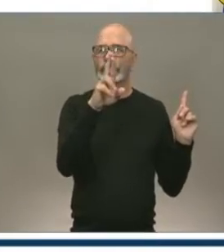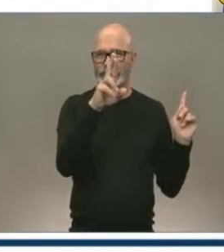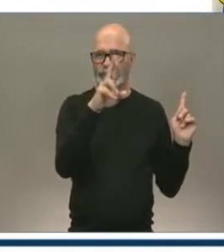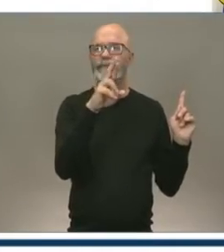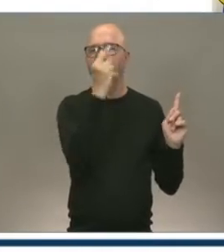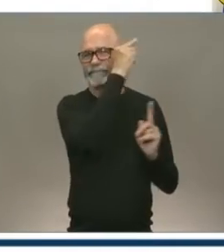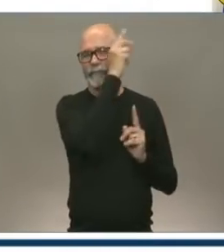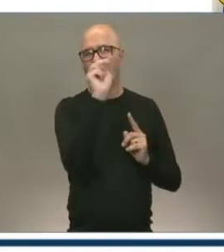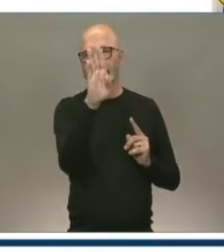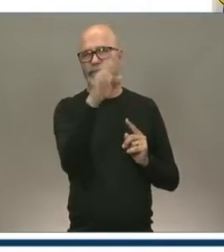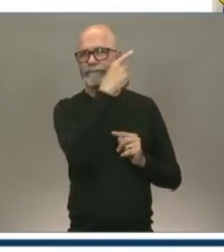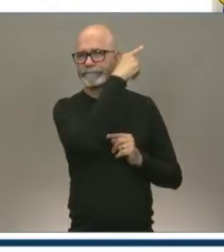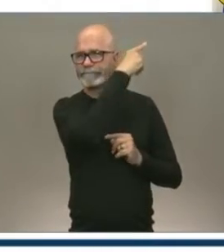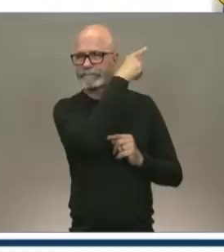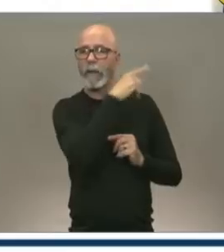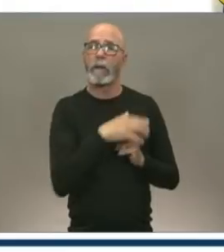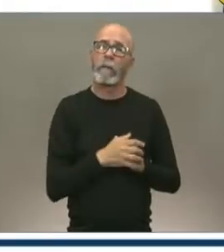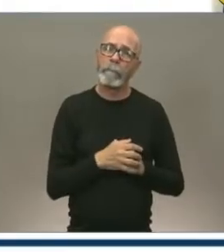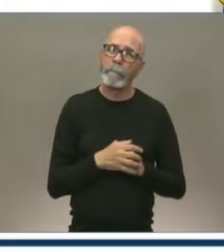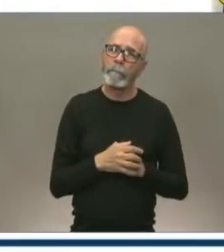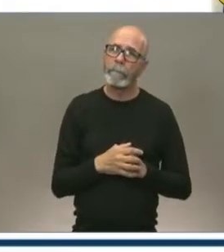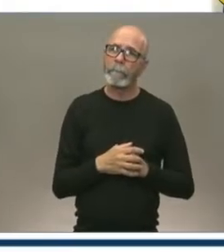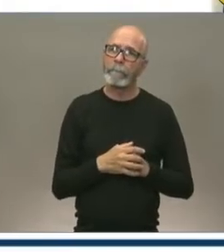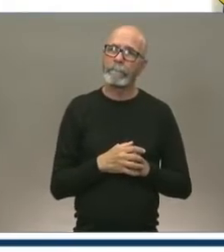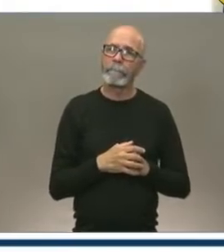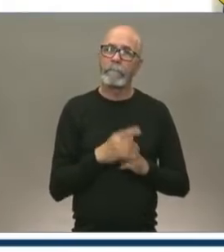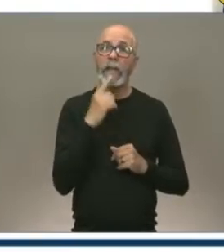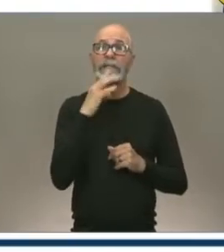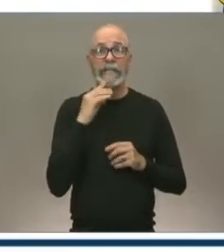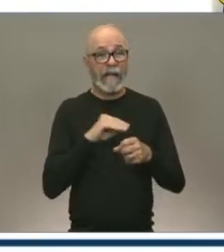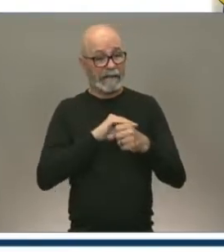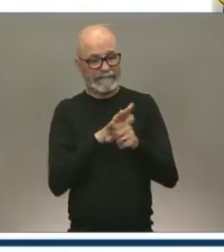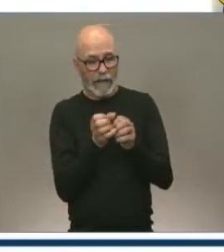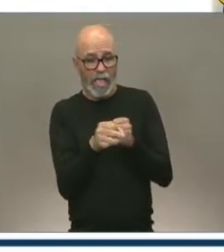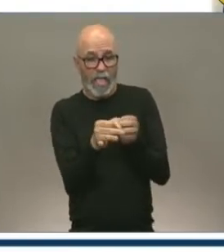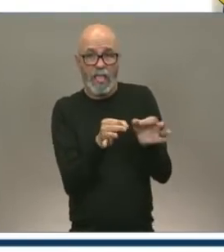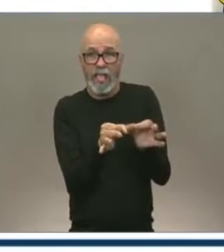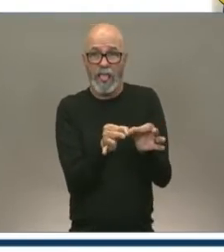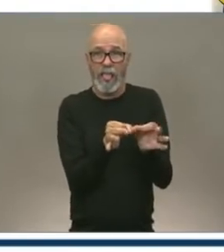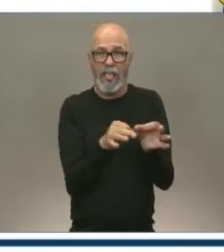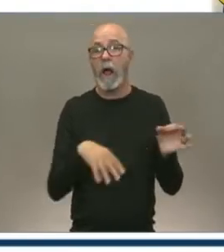Are we anywhere near close to that here in Nova Scotia, given the epidemiology